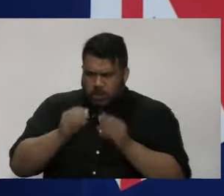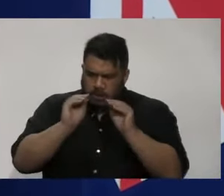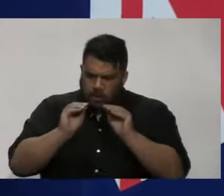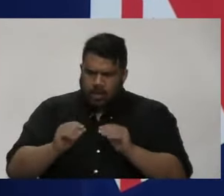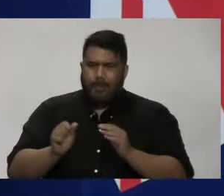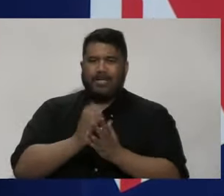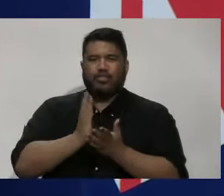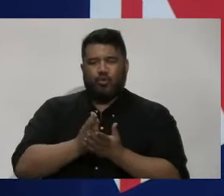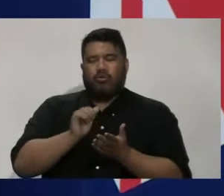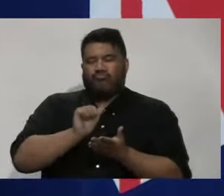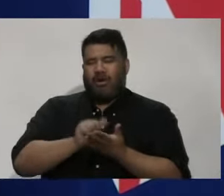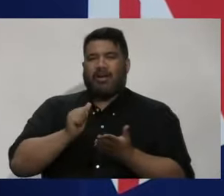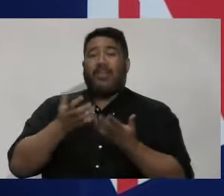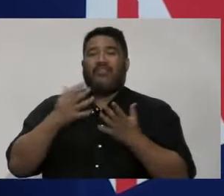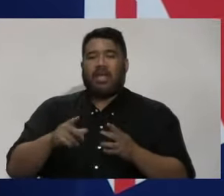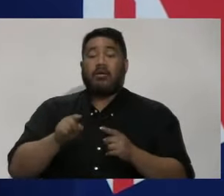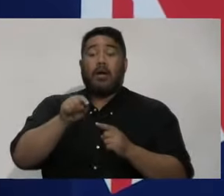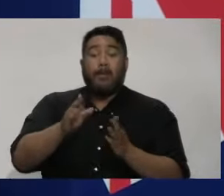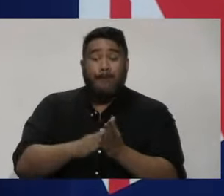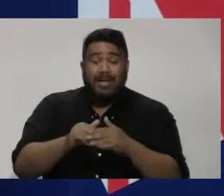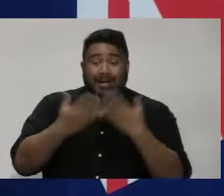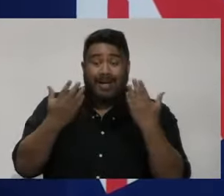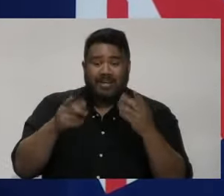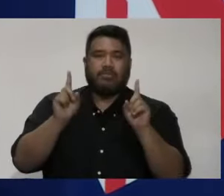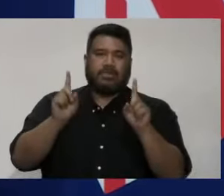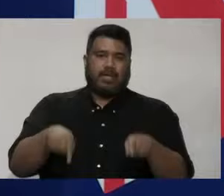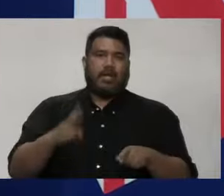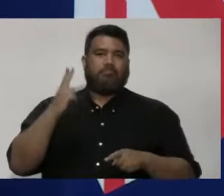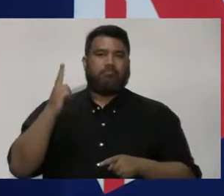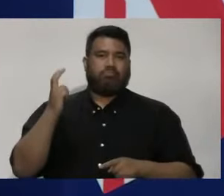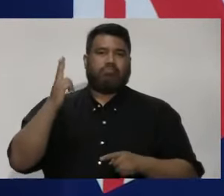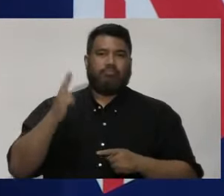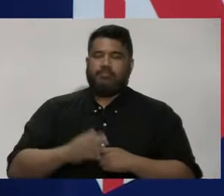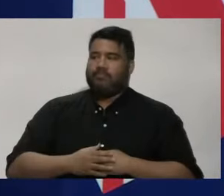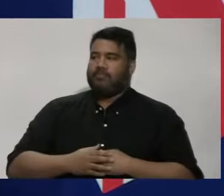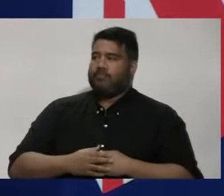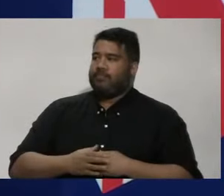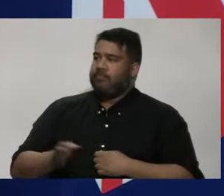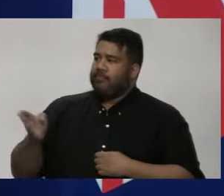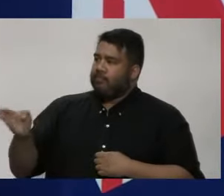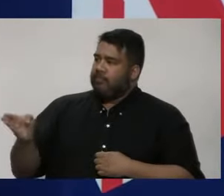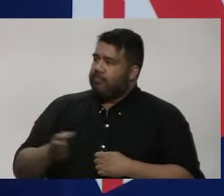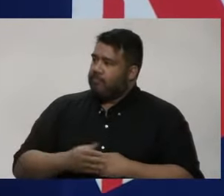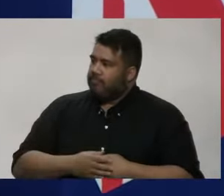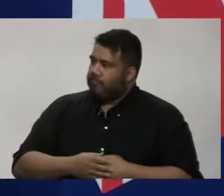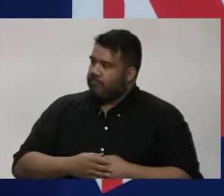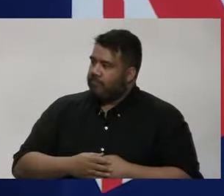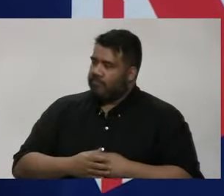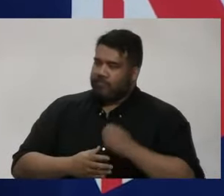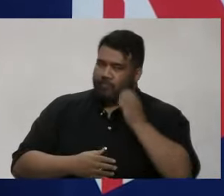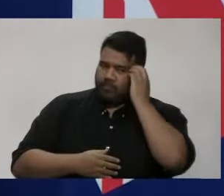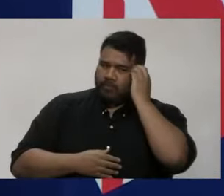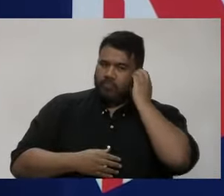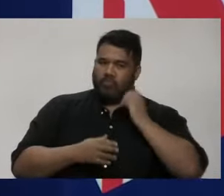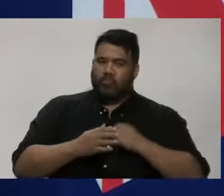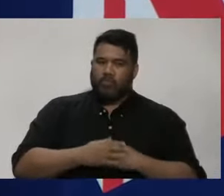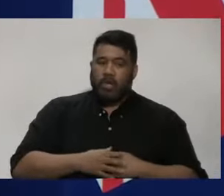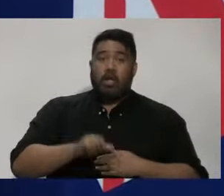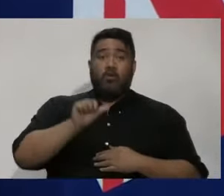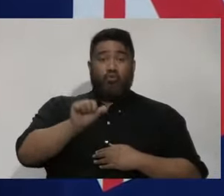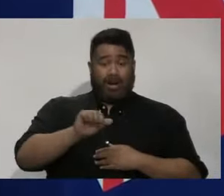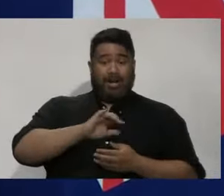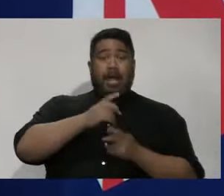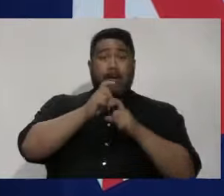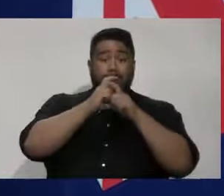It was liable if someone gets in public transport. Sorry, what was that? If someone gets on a public transport without a mask, is it the bus driver or the Uber driver, or yeah. is it the